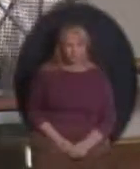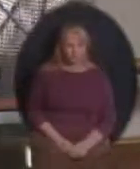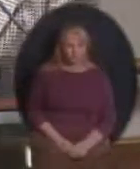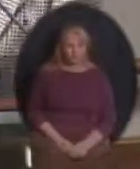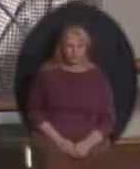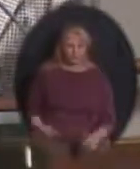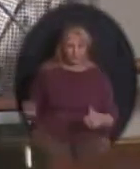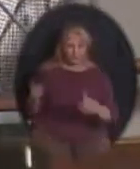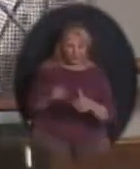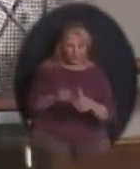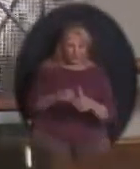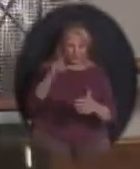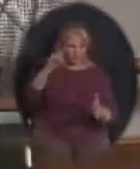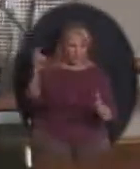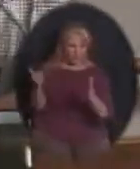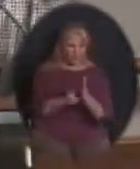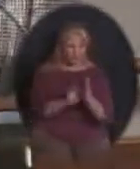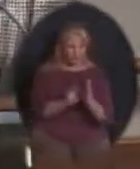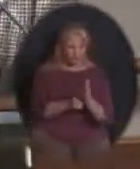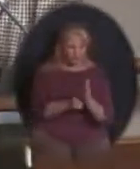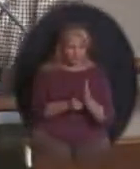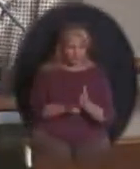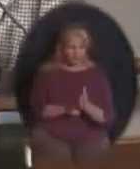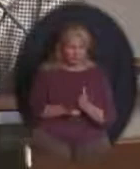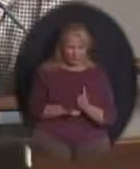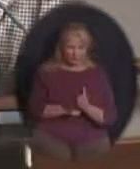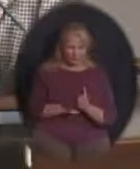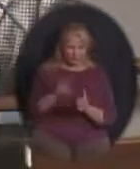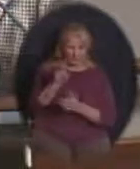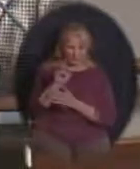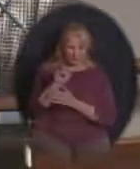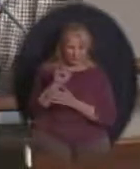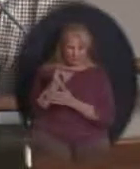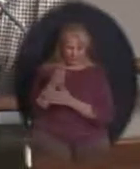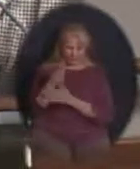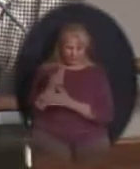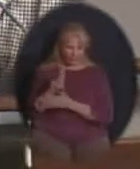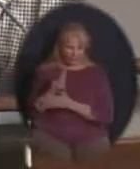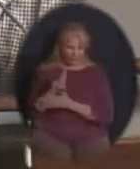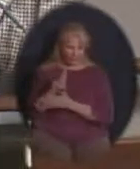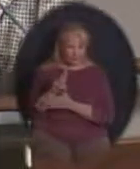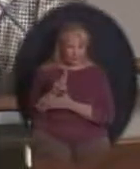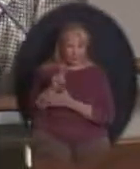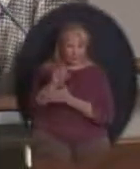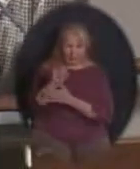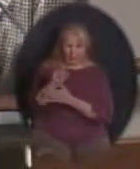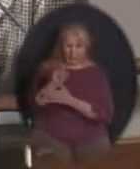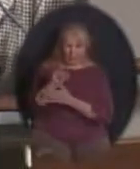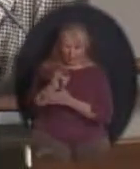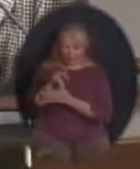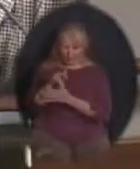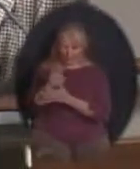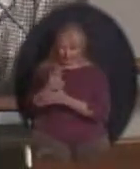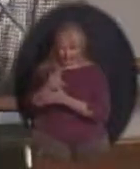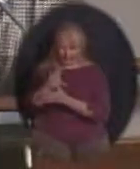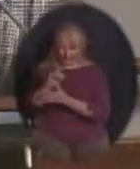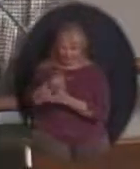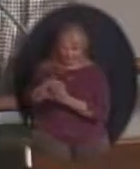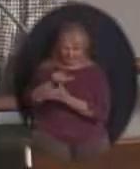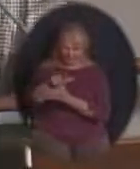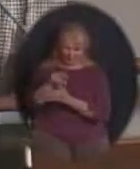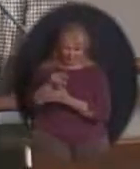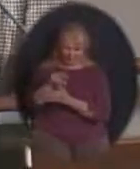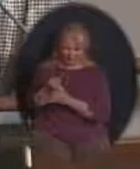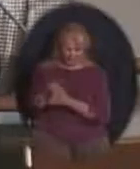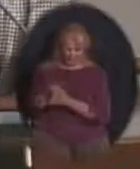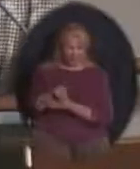Our first recognition is going to be with our mayor, Mr. Michael Copeland, and Mary Ellen Grant,